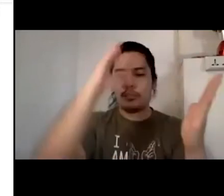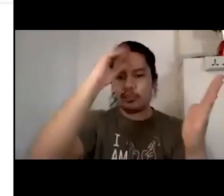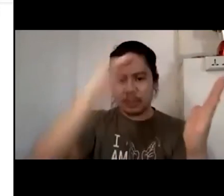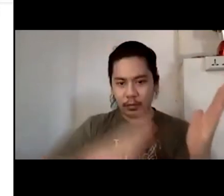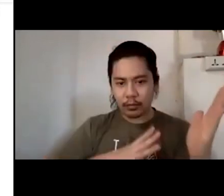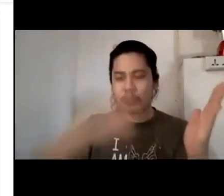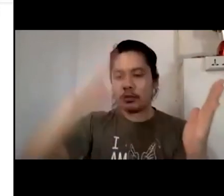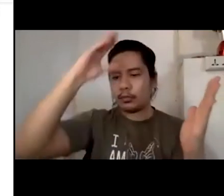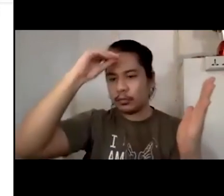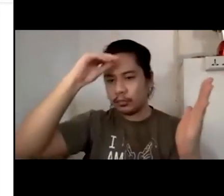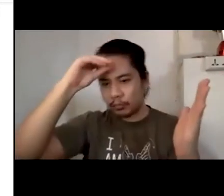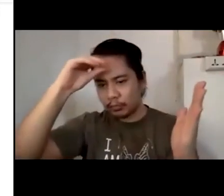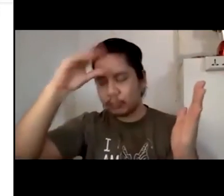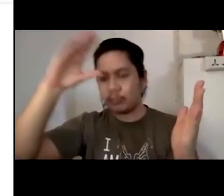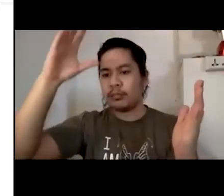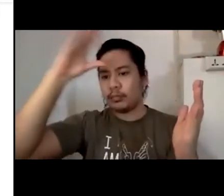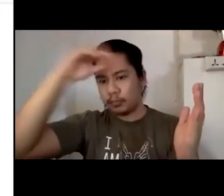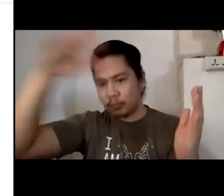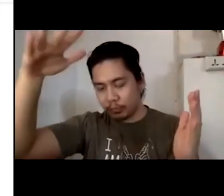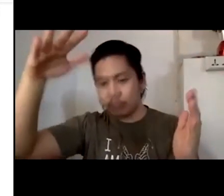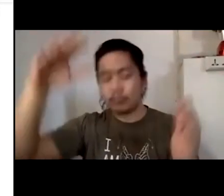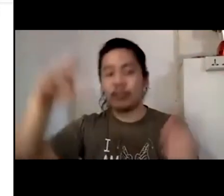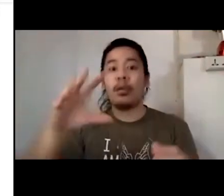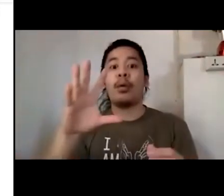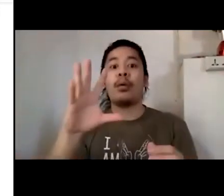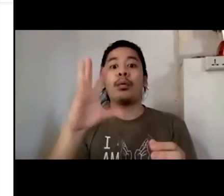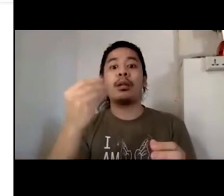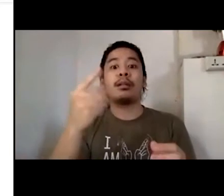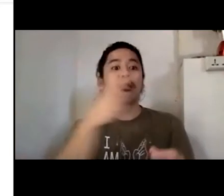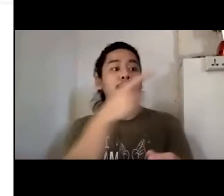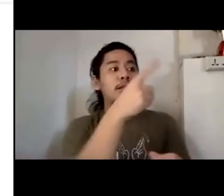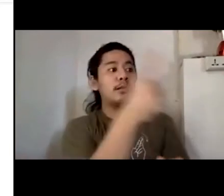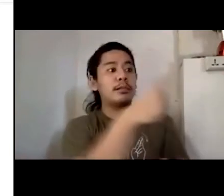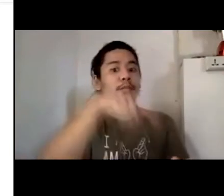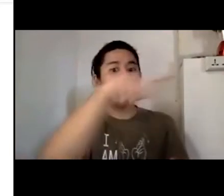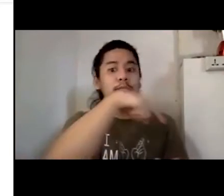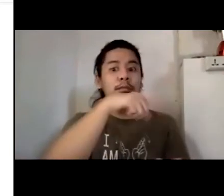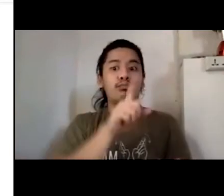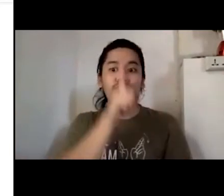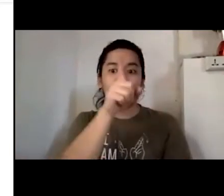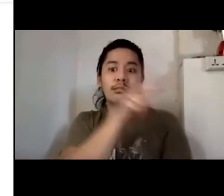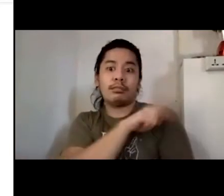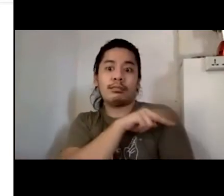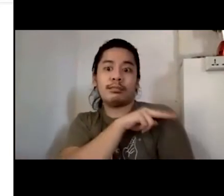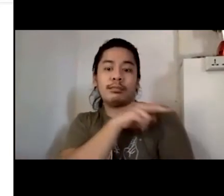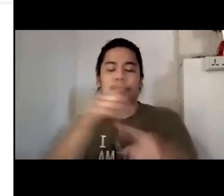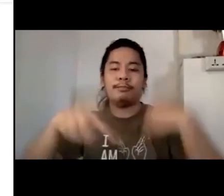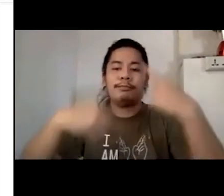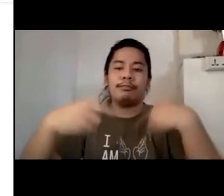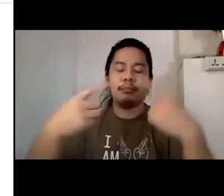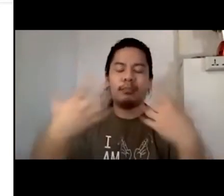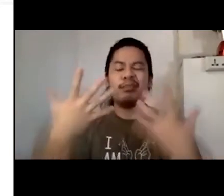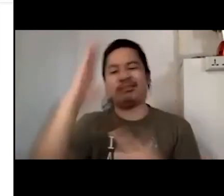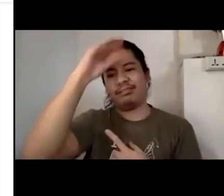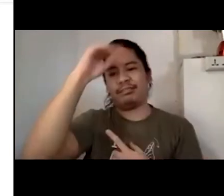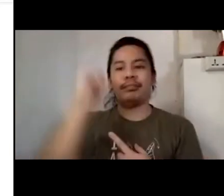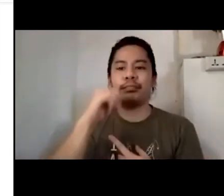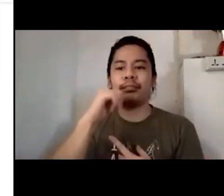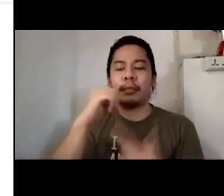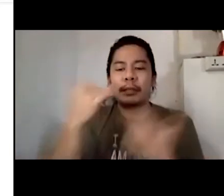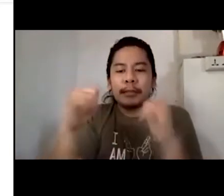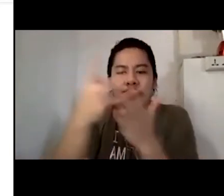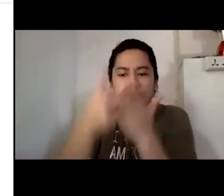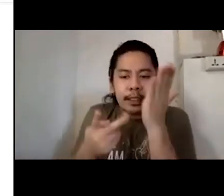So in terms of the vocabulary, sir, with man, woman, boy, girl,